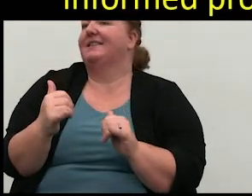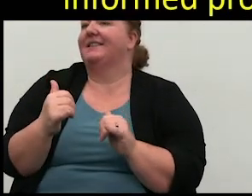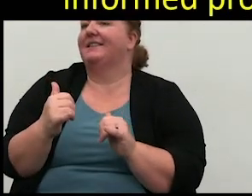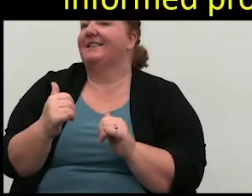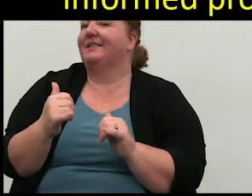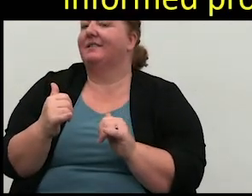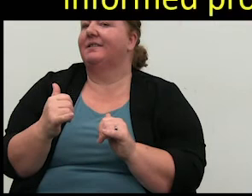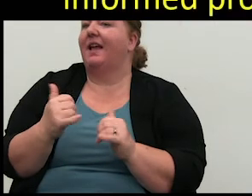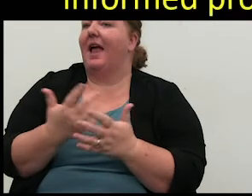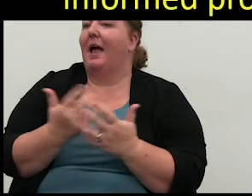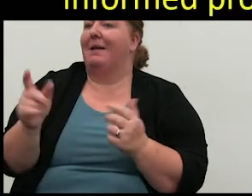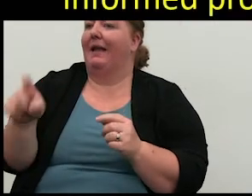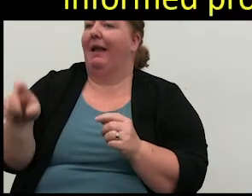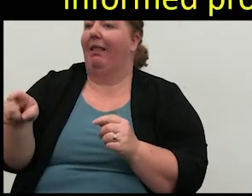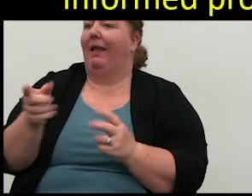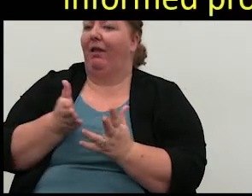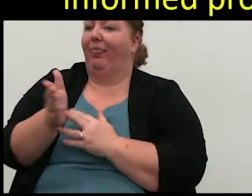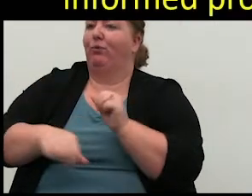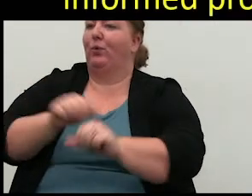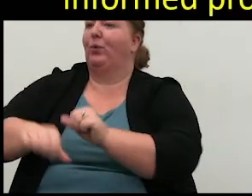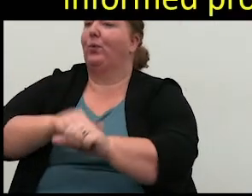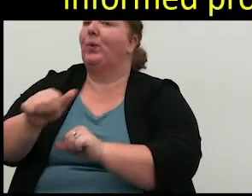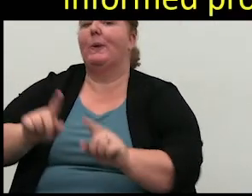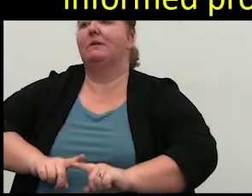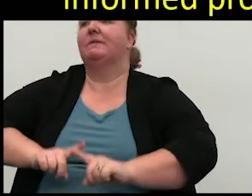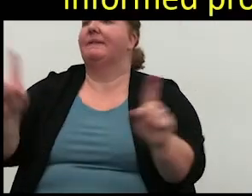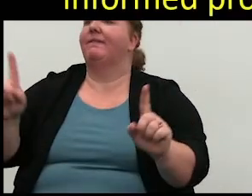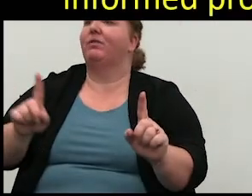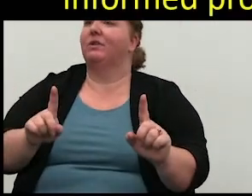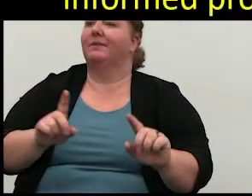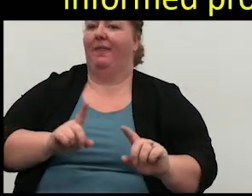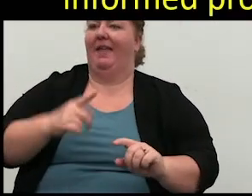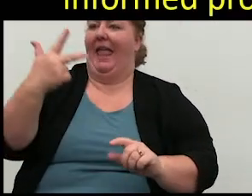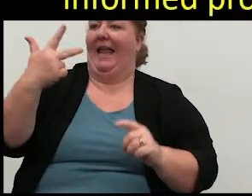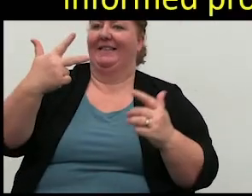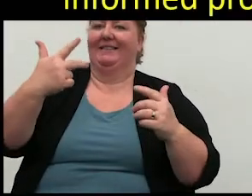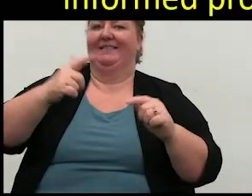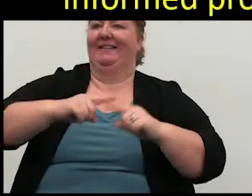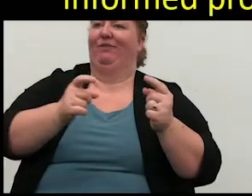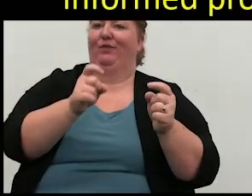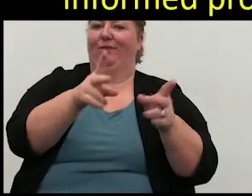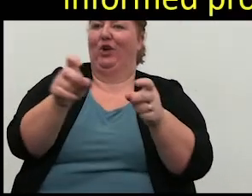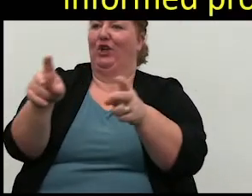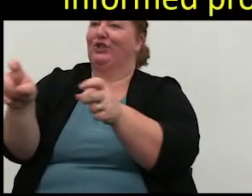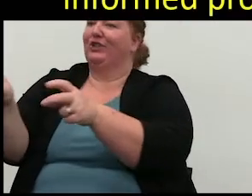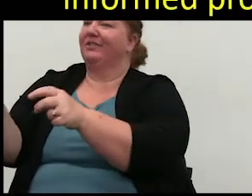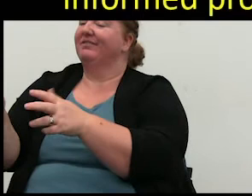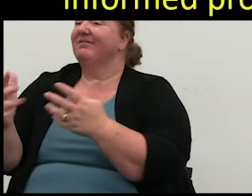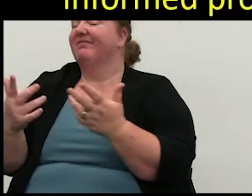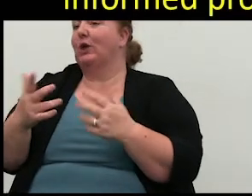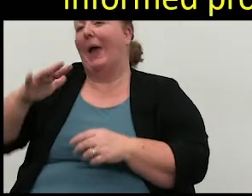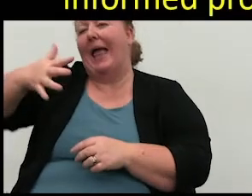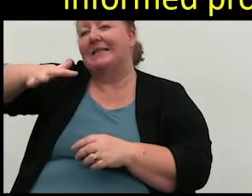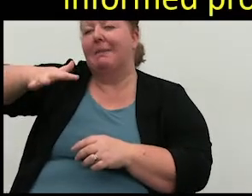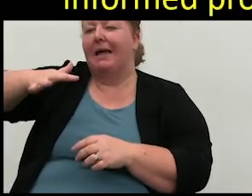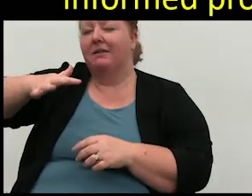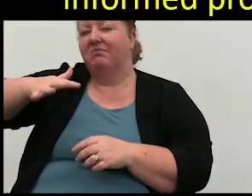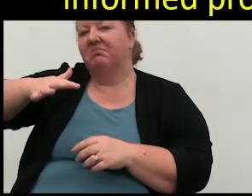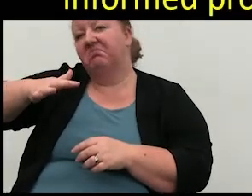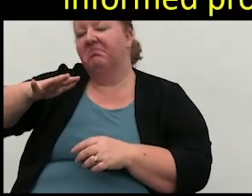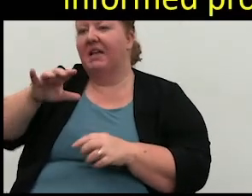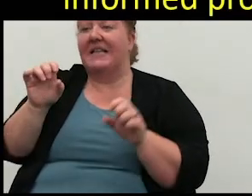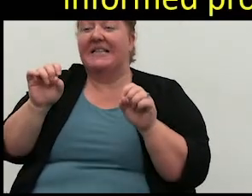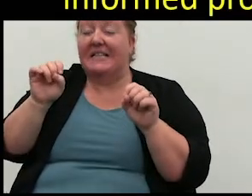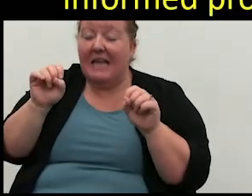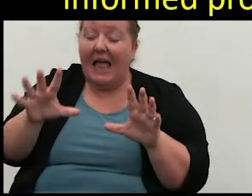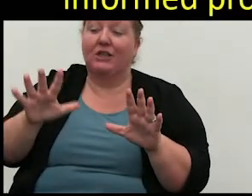and the number of click-throughs was very different between the different versions. And so they estimate that tens